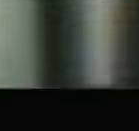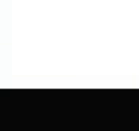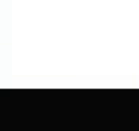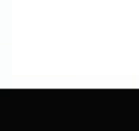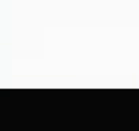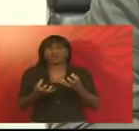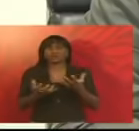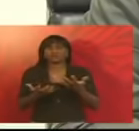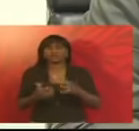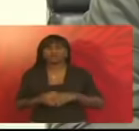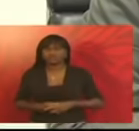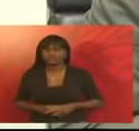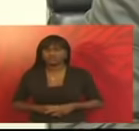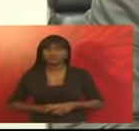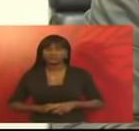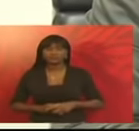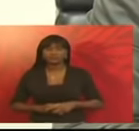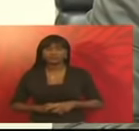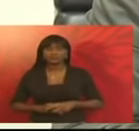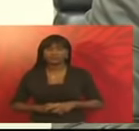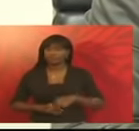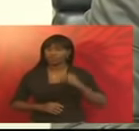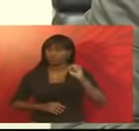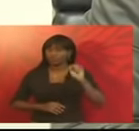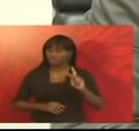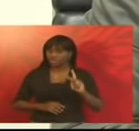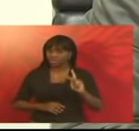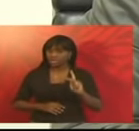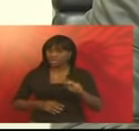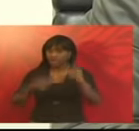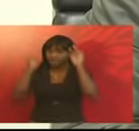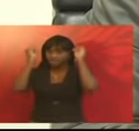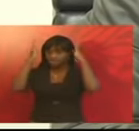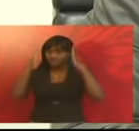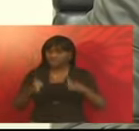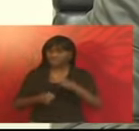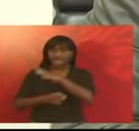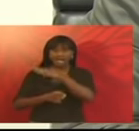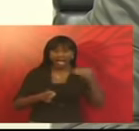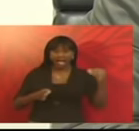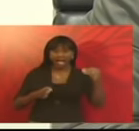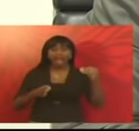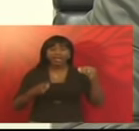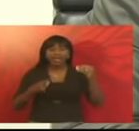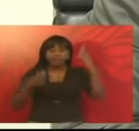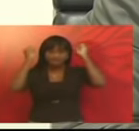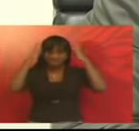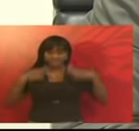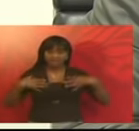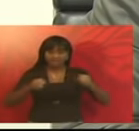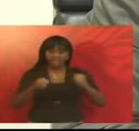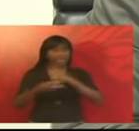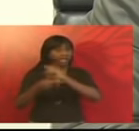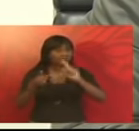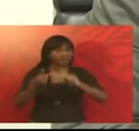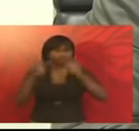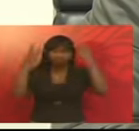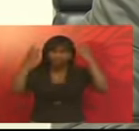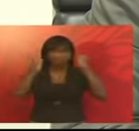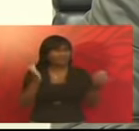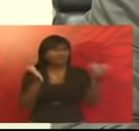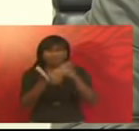vaccinated? Okay, as the Minister and the Prime Minister, Minister of Health and the Prime Minister both said on more than one